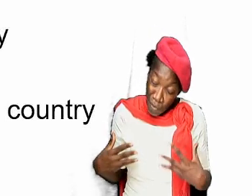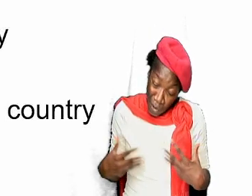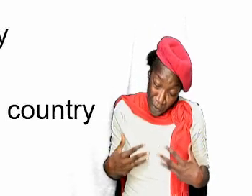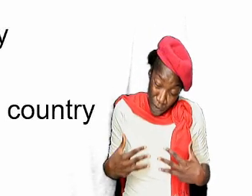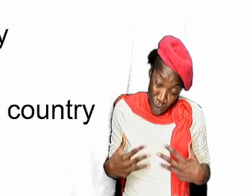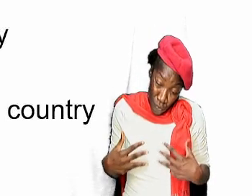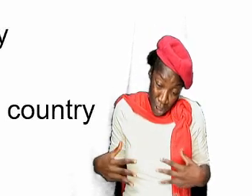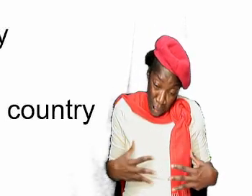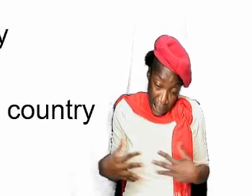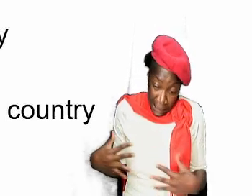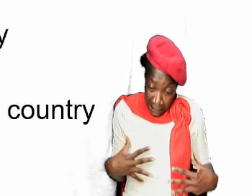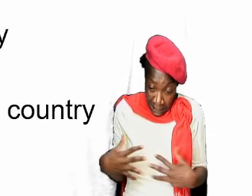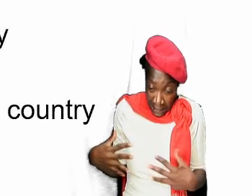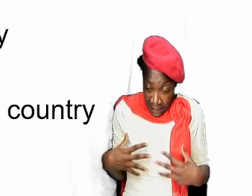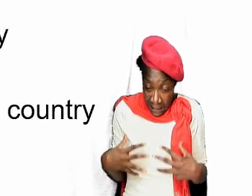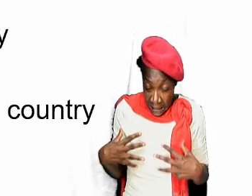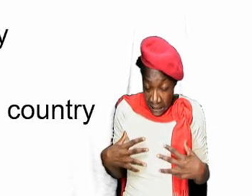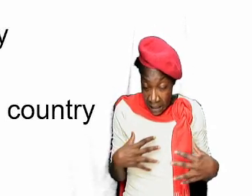Judah.